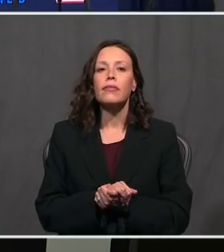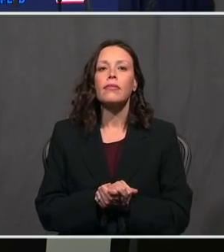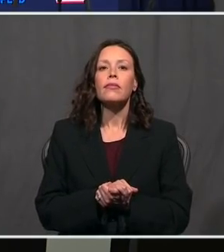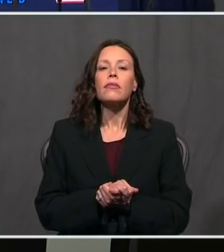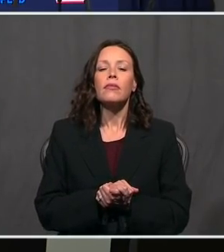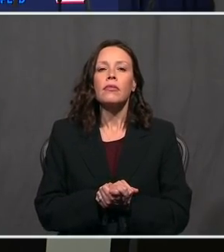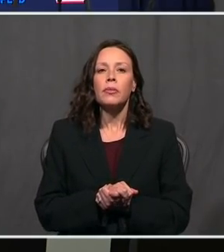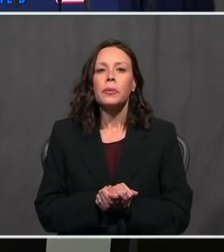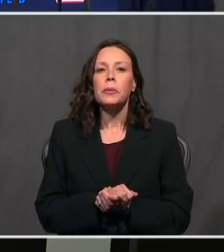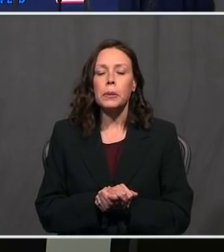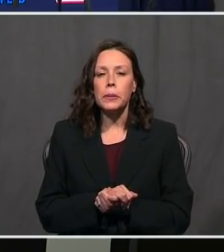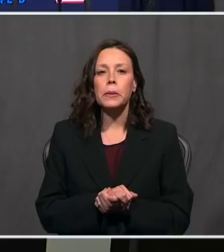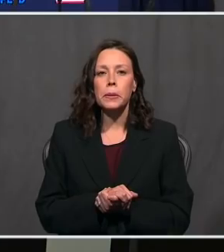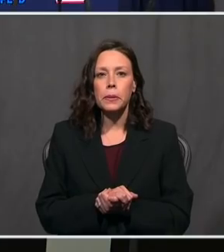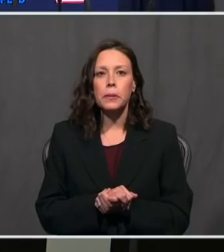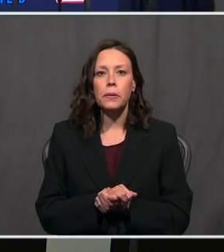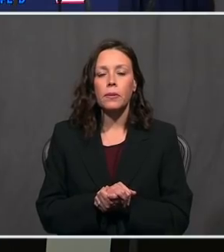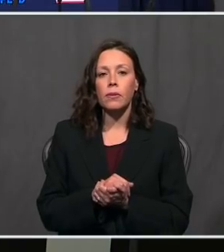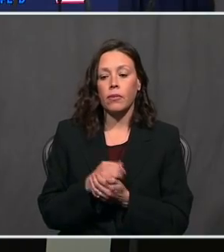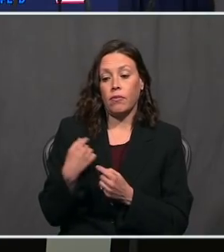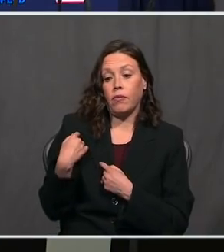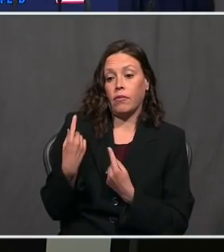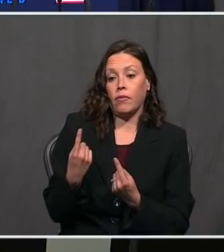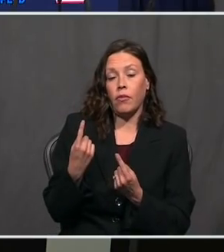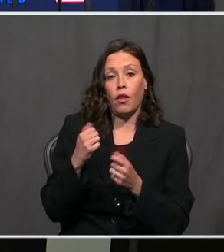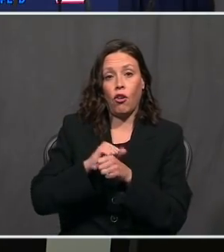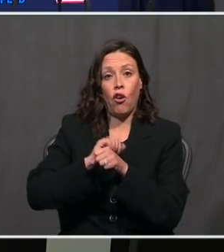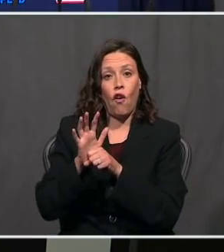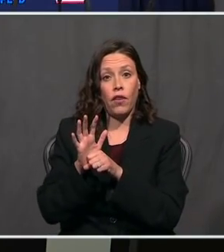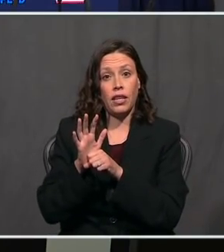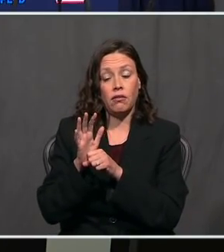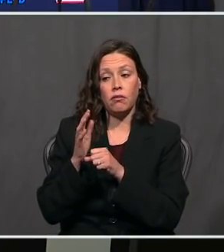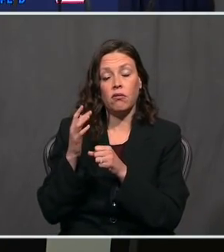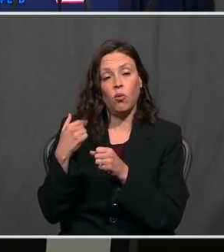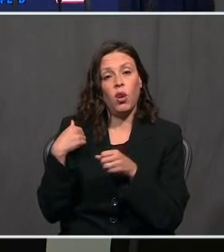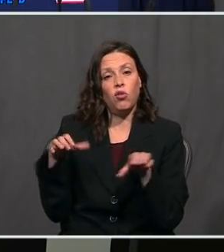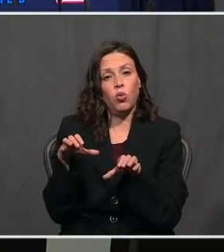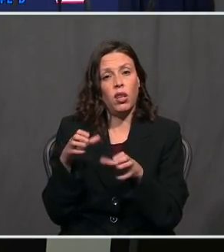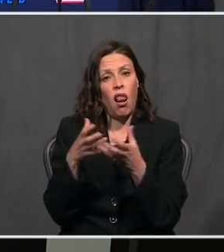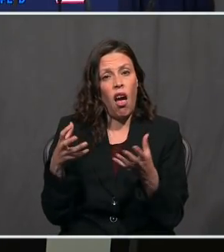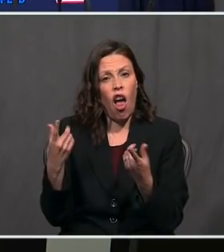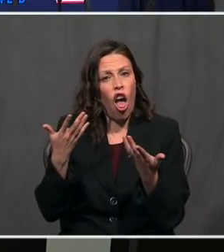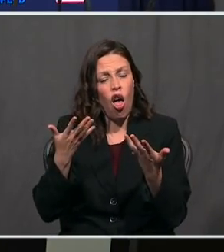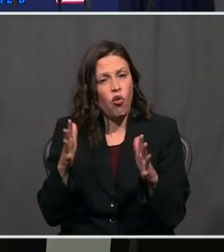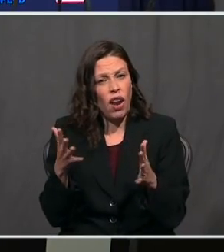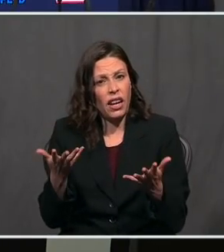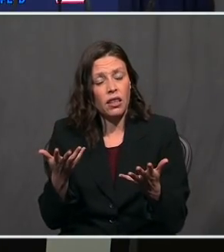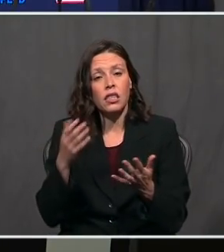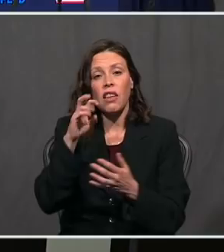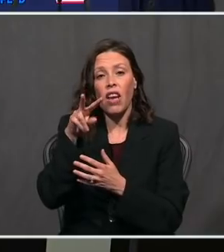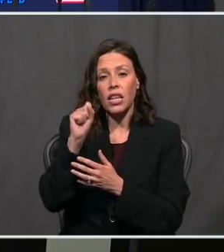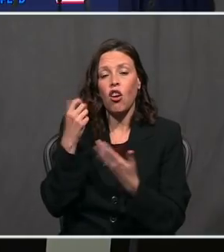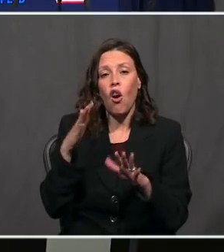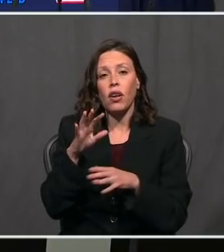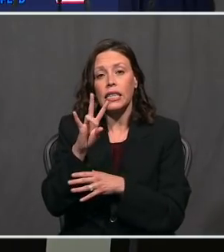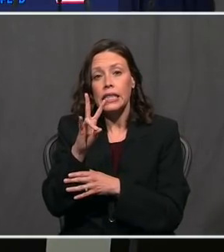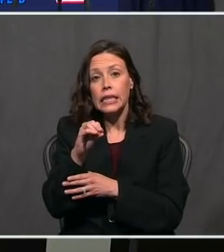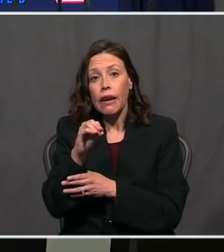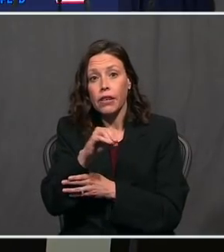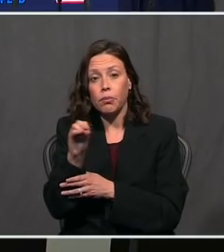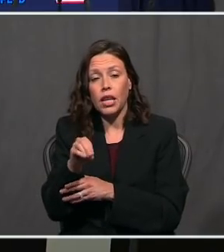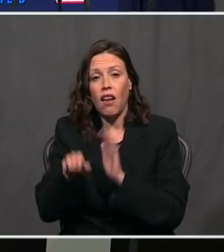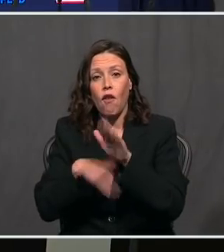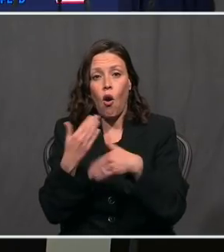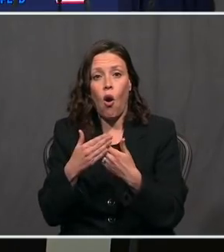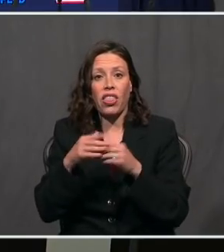bit about what we're already doing in COVID. I think, you know, we're doing a lot already. So we're CVS is currently doing 70% of